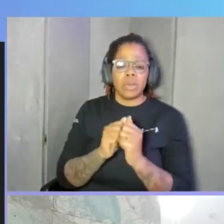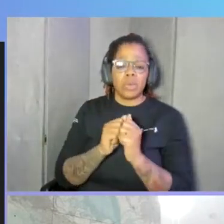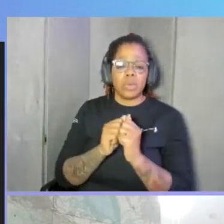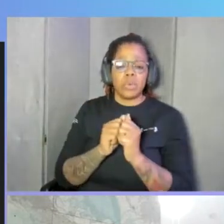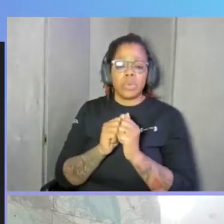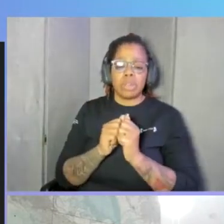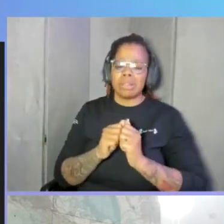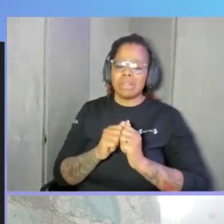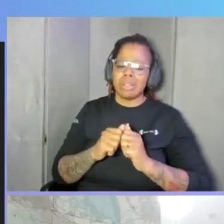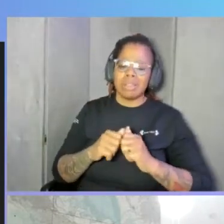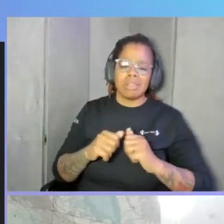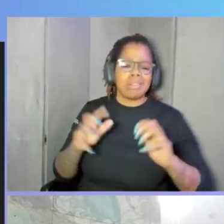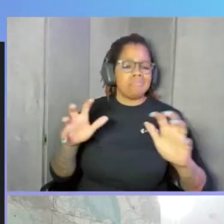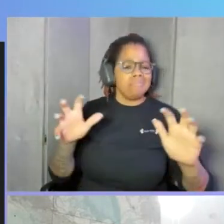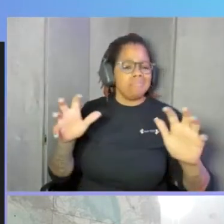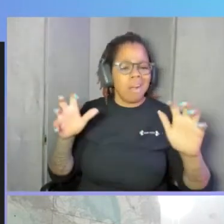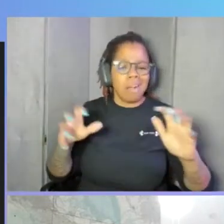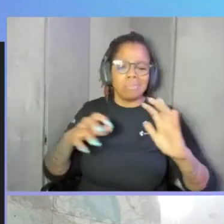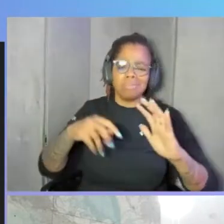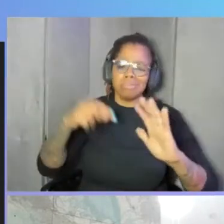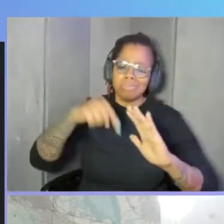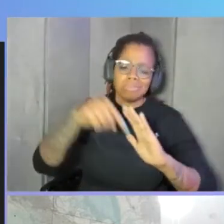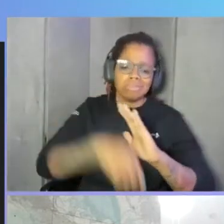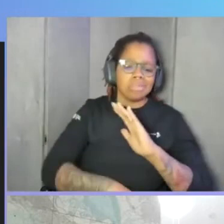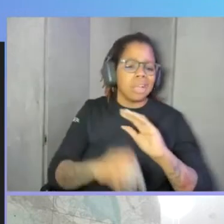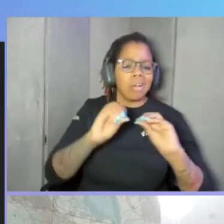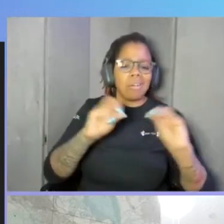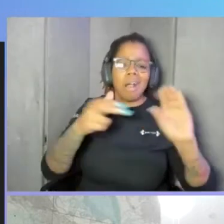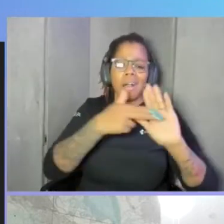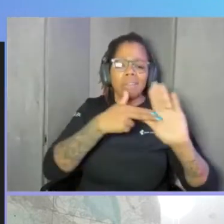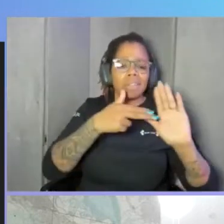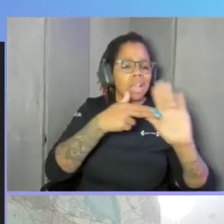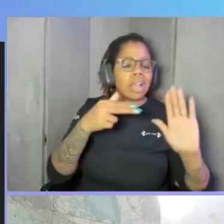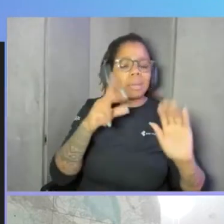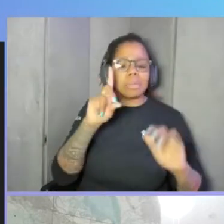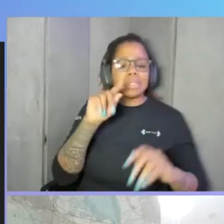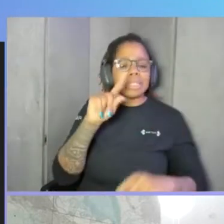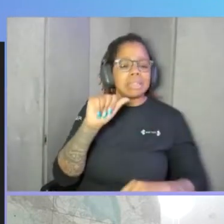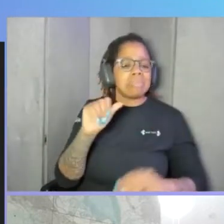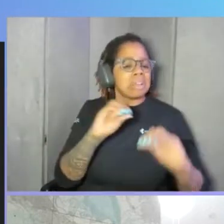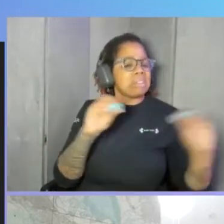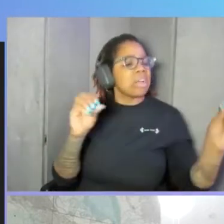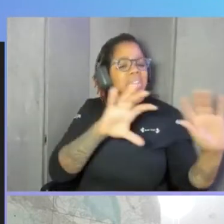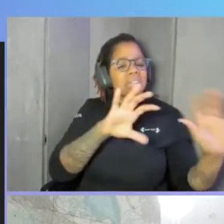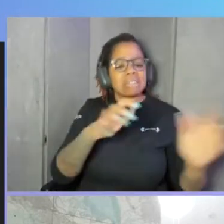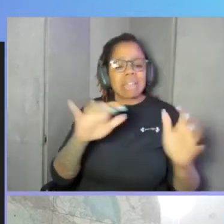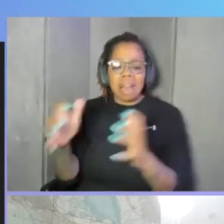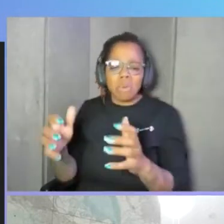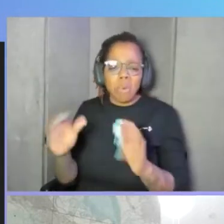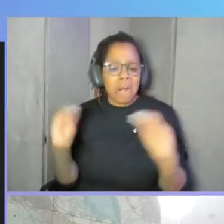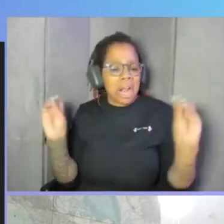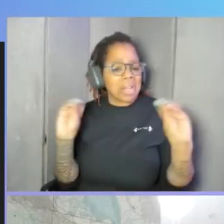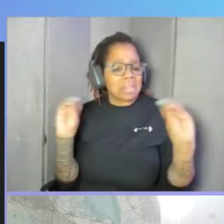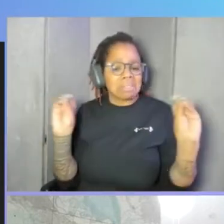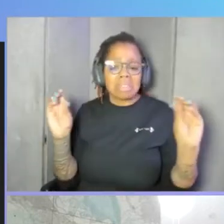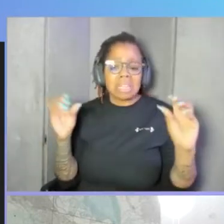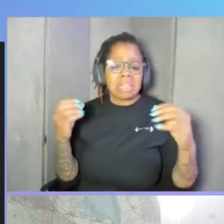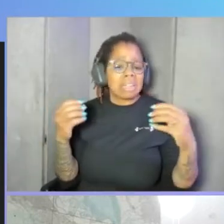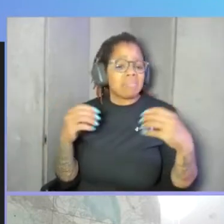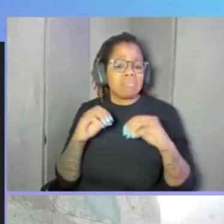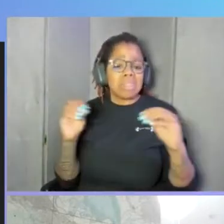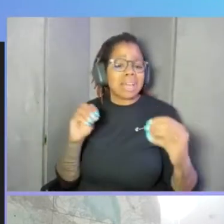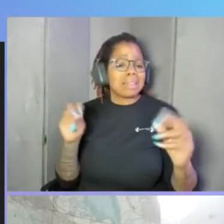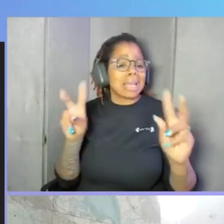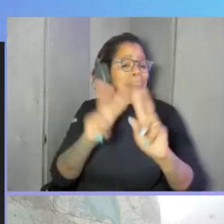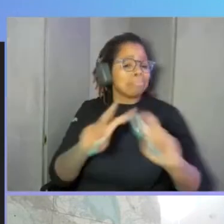monster unlabeled data. Okay, so nothing is categorized. Nothing has been looked at